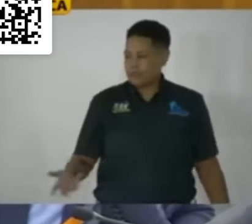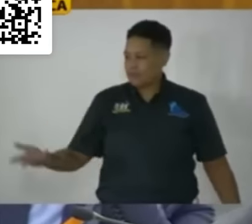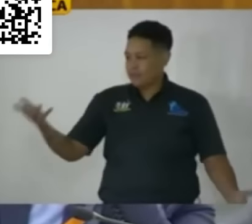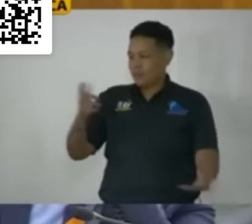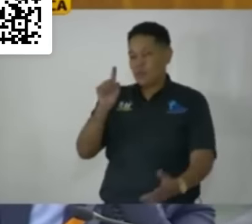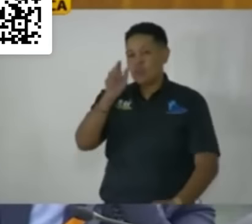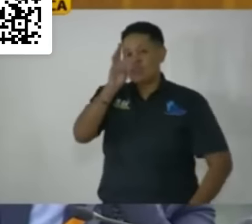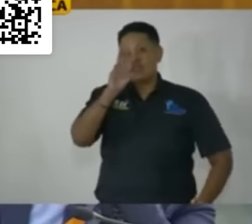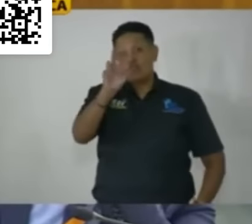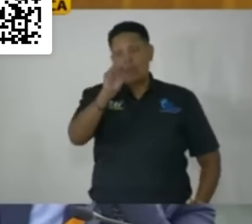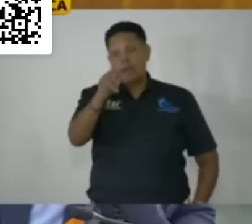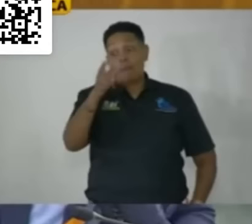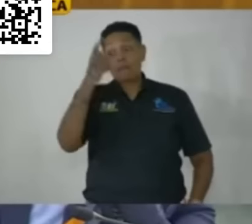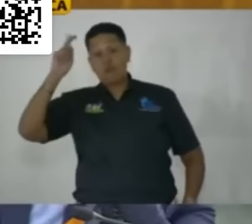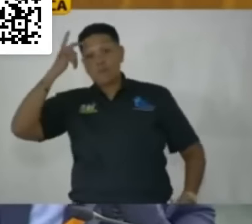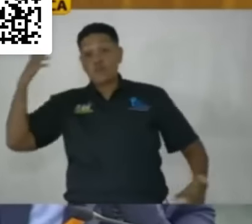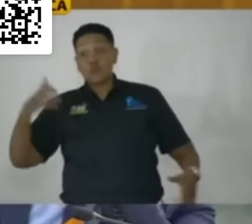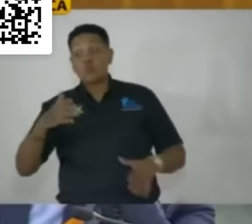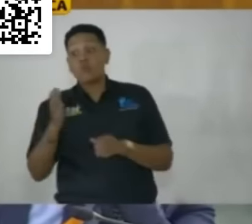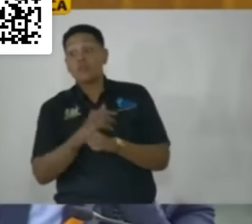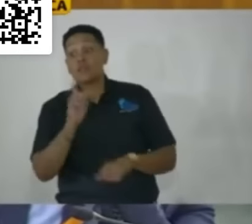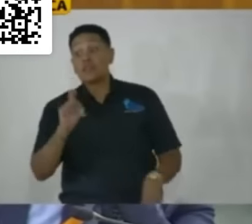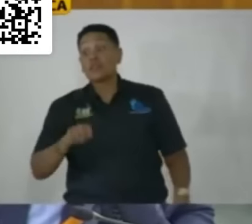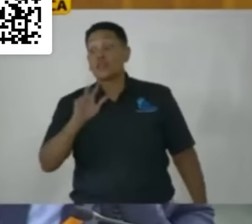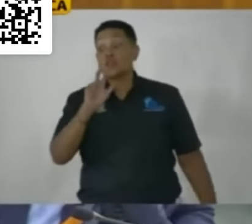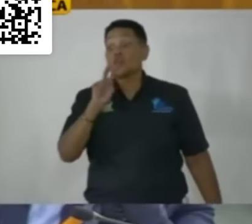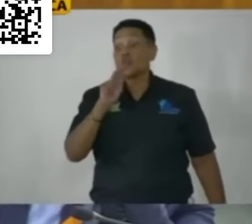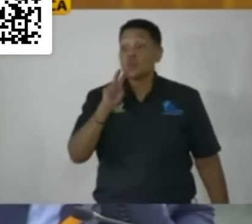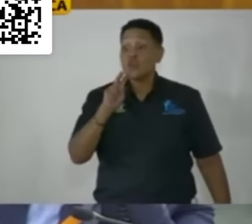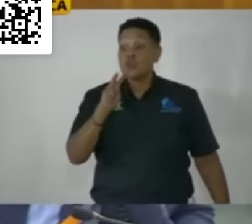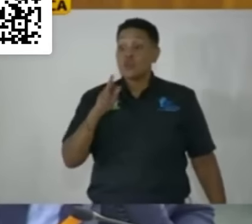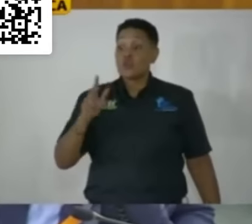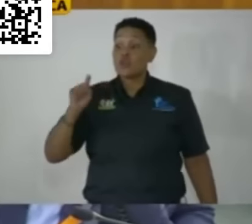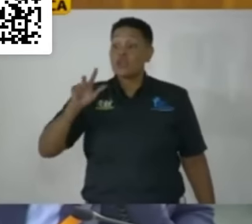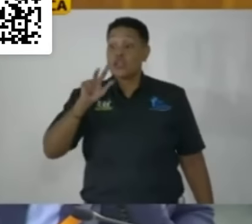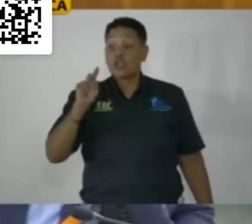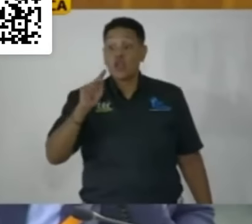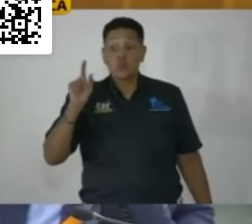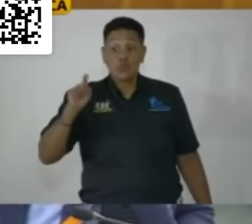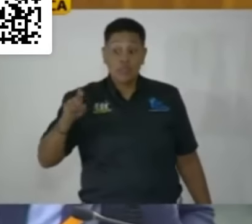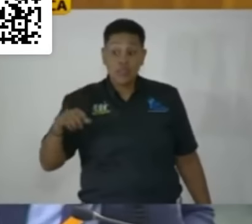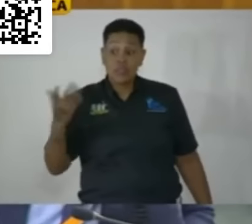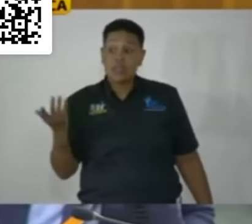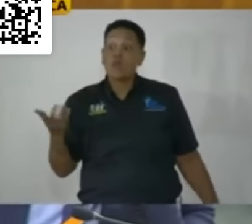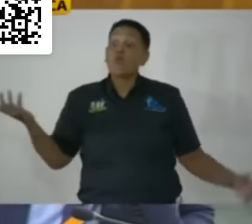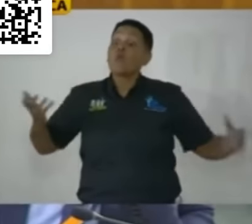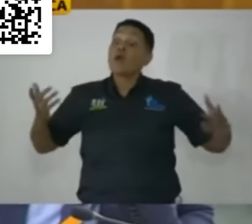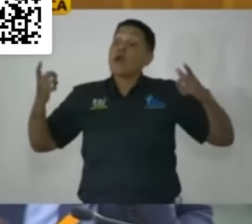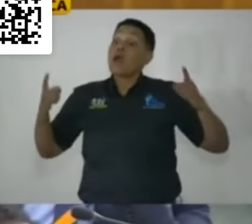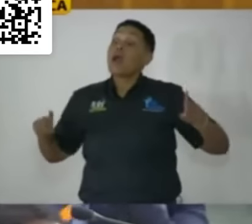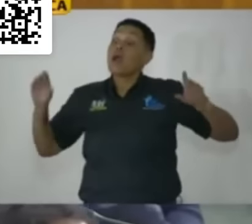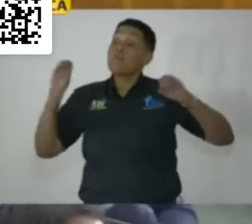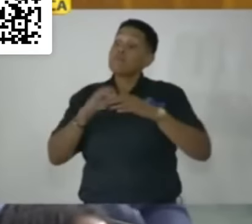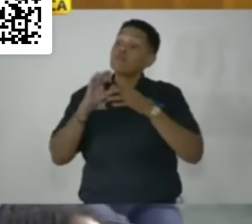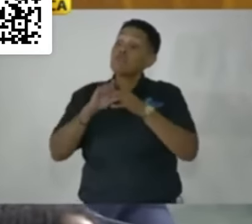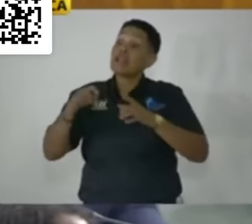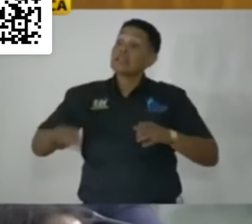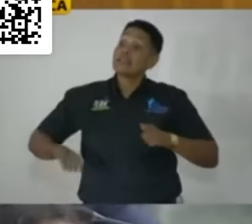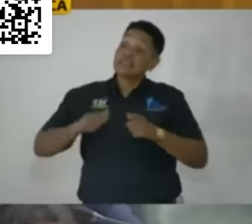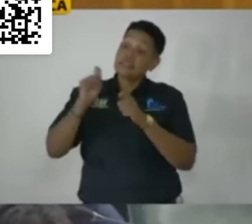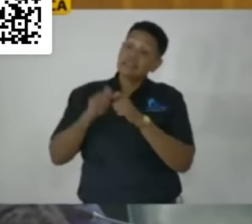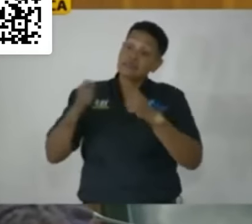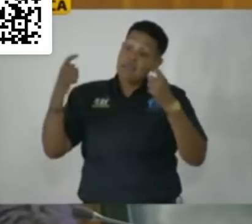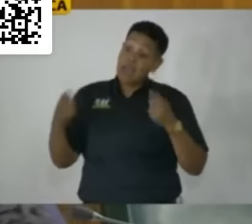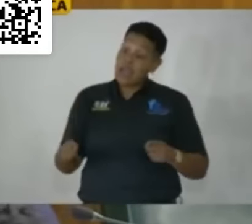And for a party to win, they need to get 32. And what has happened in this particular